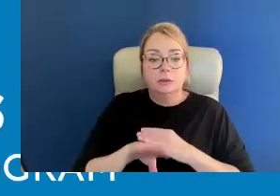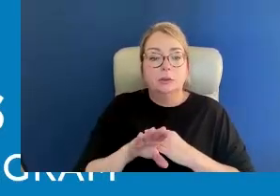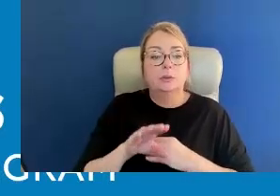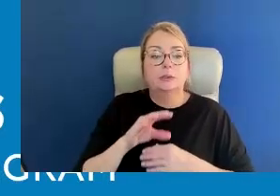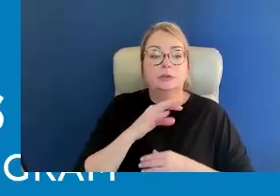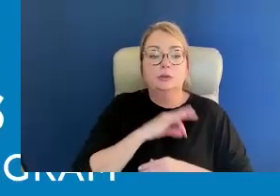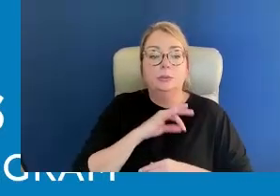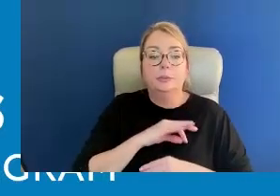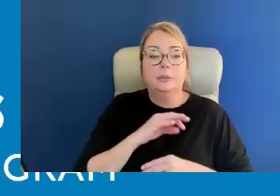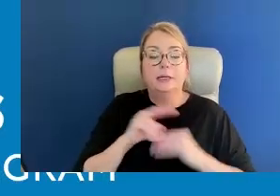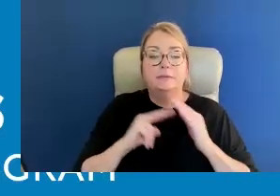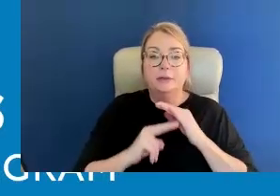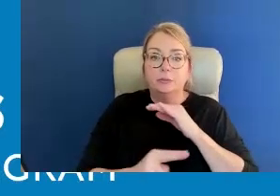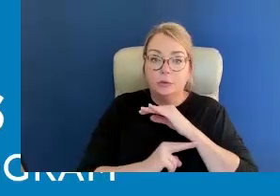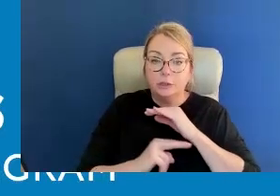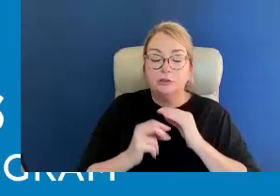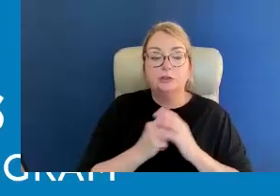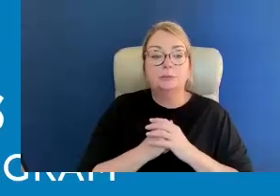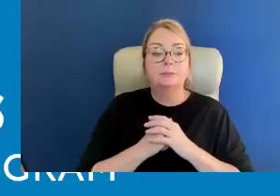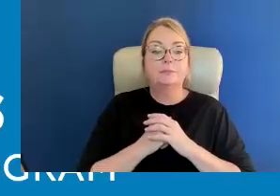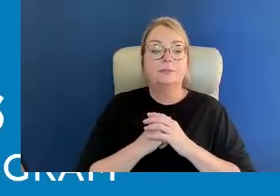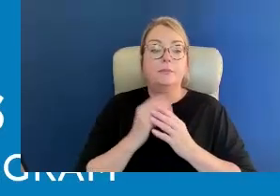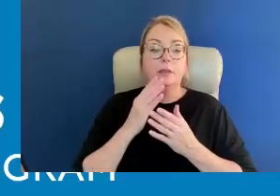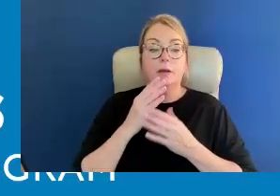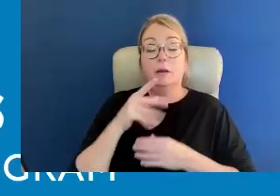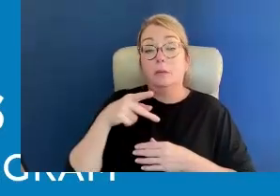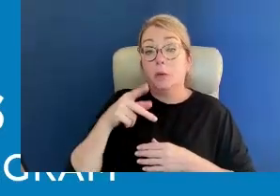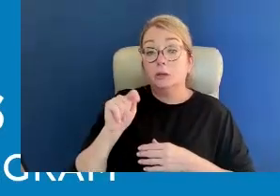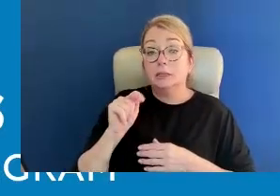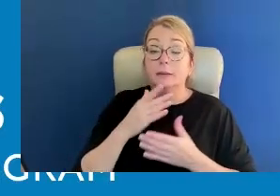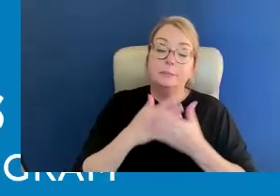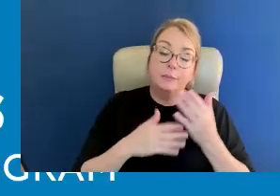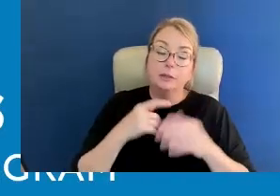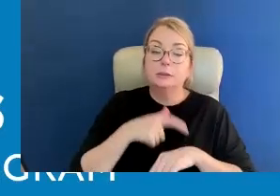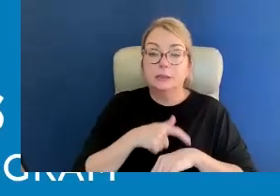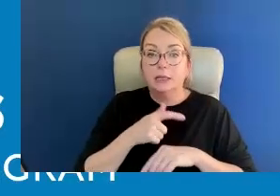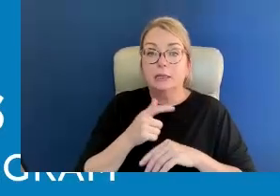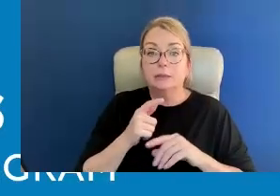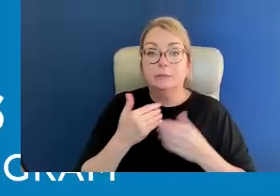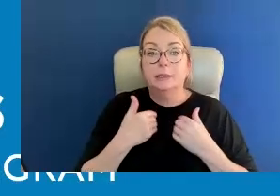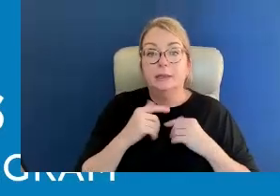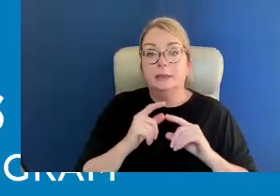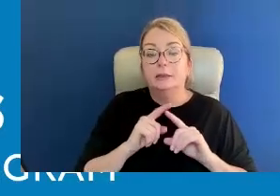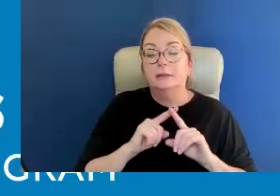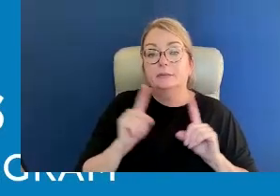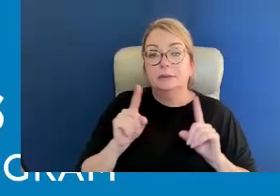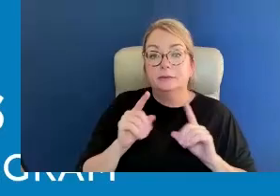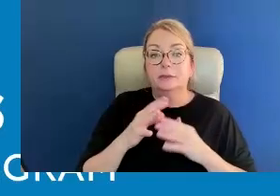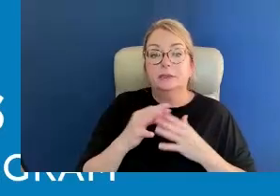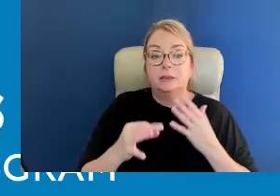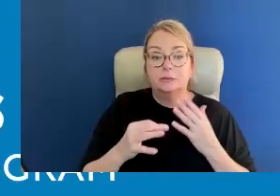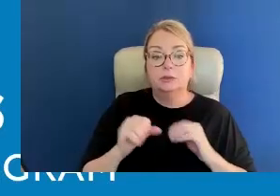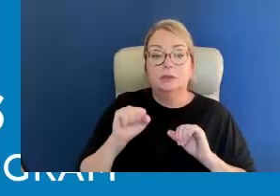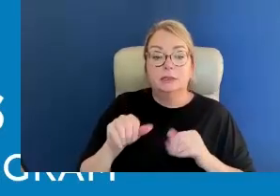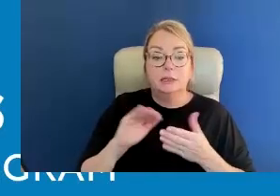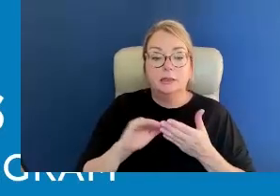or waive. Our part-time eligible faculty members have a different option than full-time. They are eligible to waive